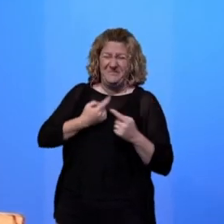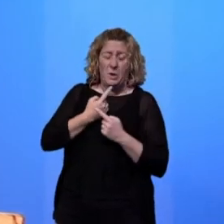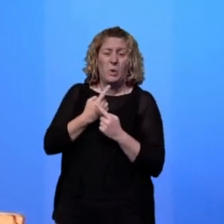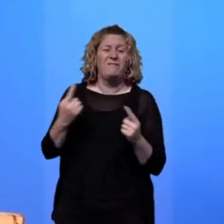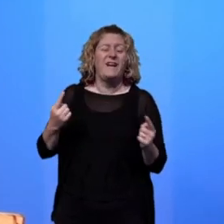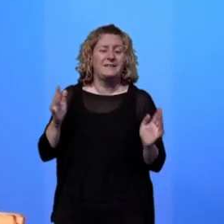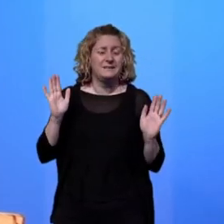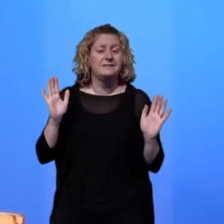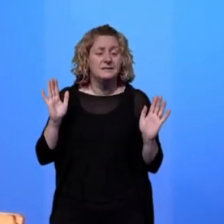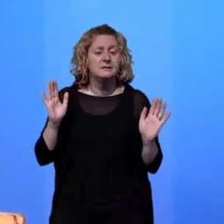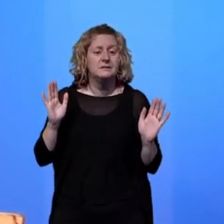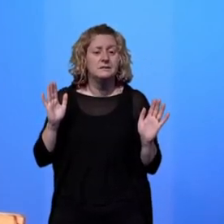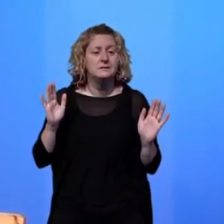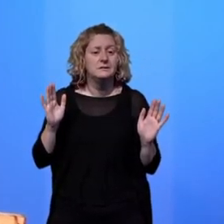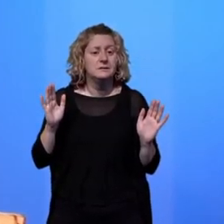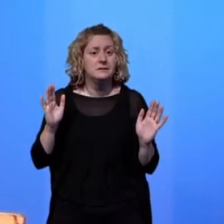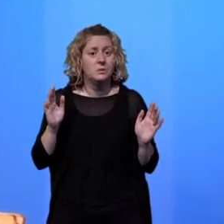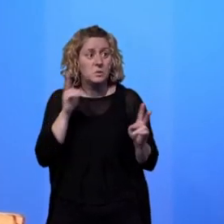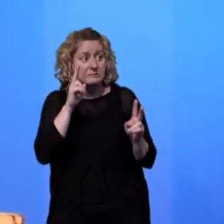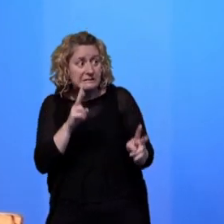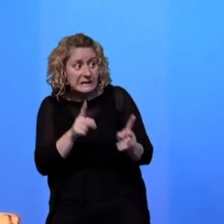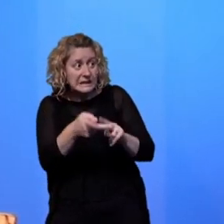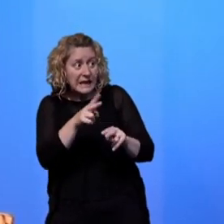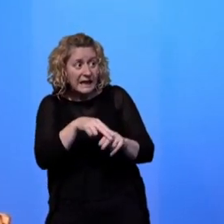God, we're going to see if he's going to come forward.